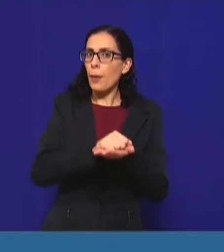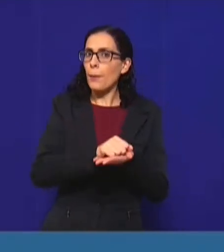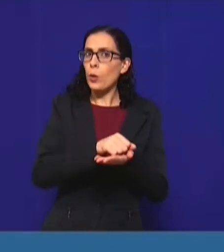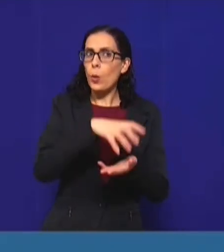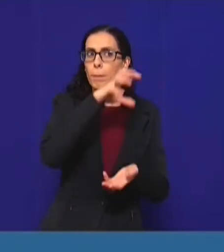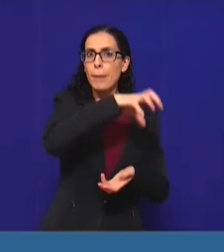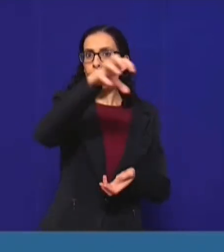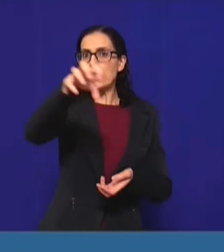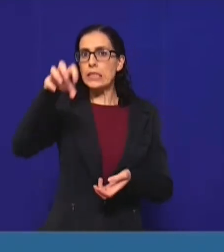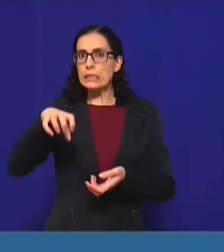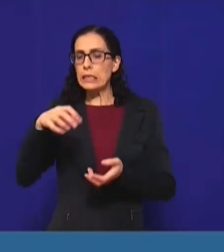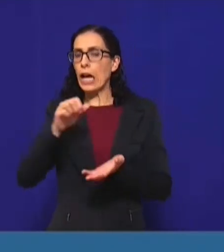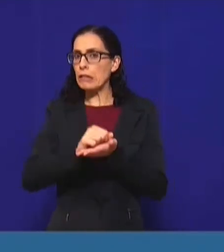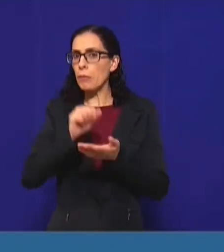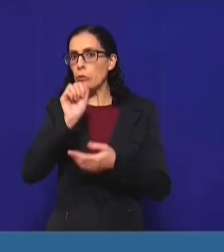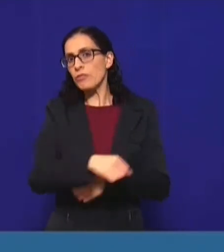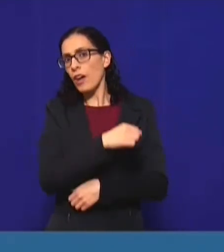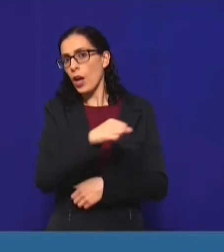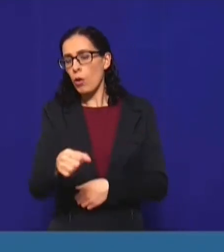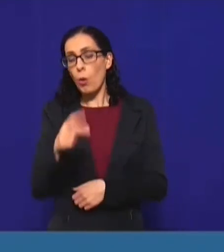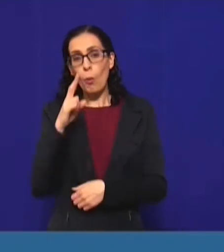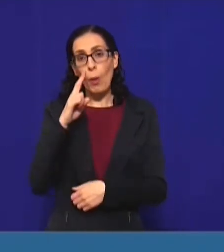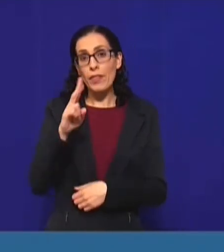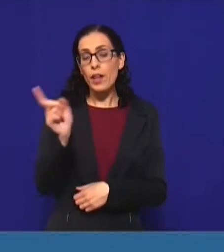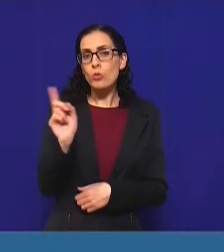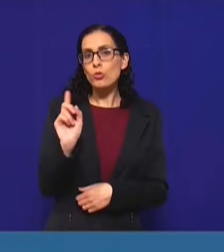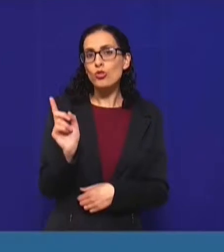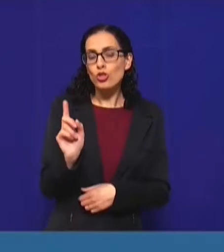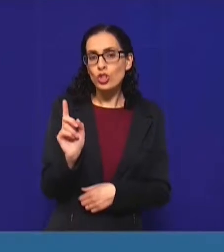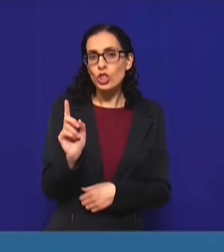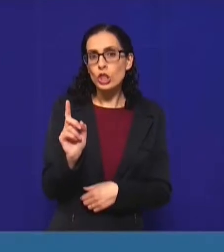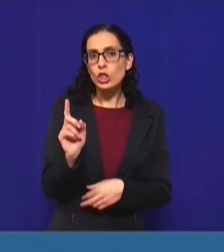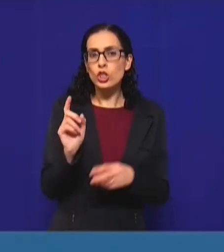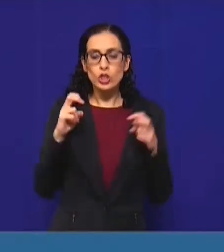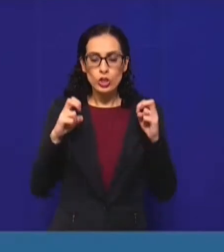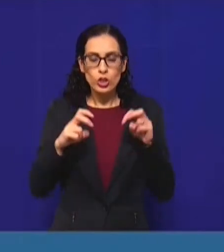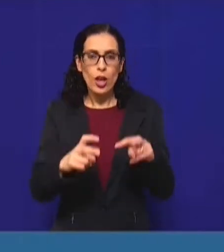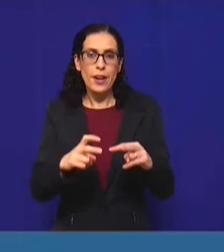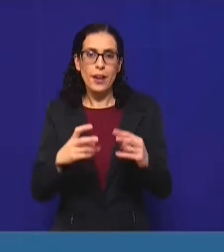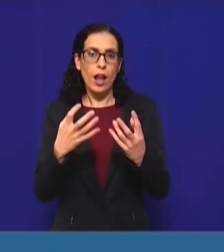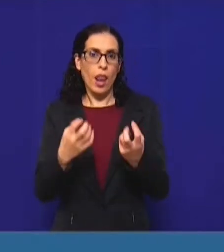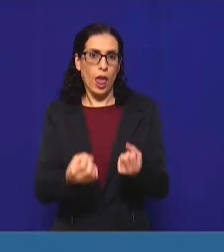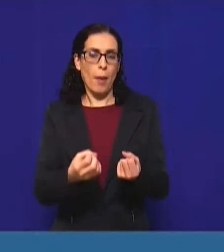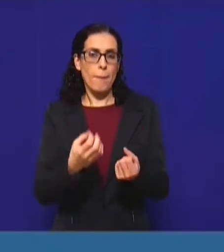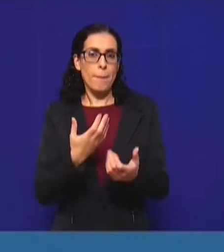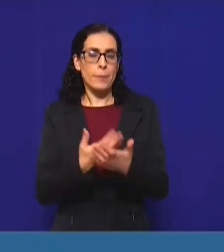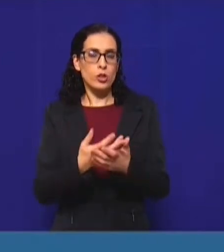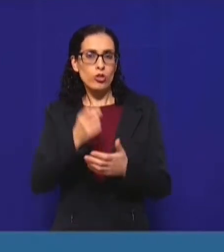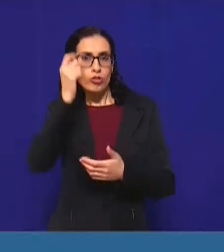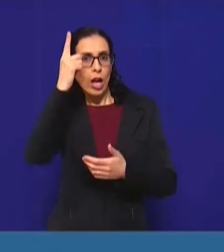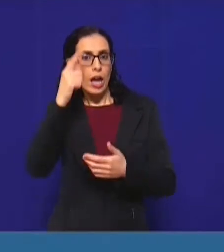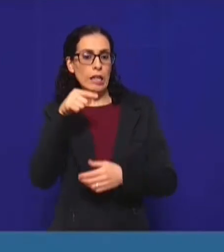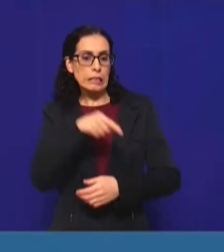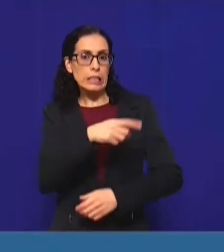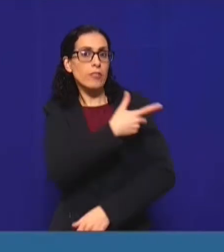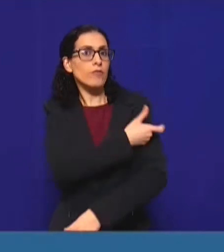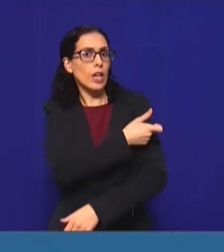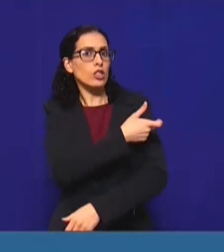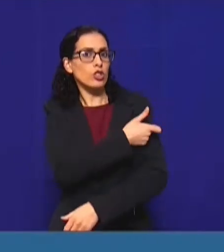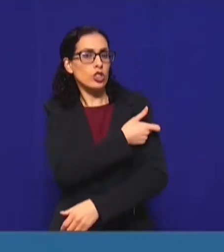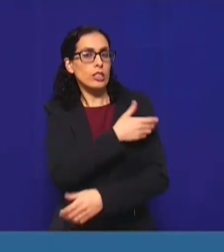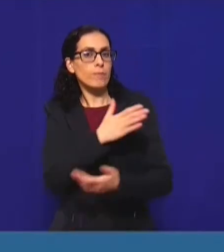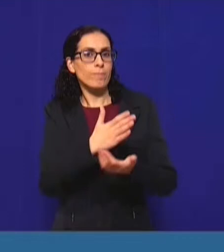bħalissa qegħdin naraw x'inhuma l-indikazzjonijiet u x'inhi r-riċerka biex tara kemm inti din il-vaccine kun qiegħda